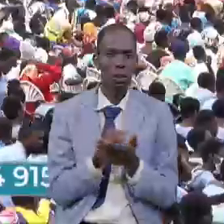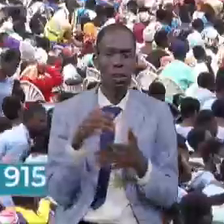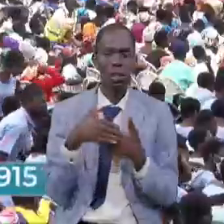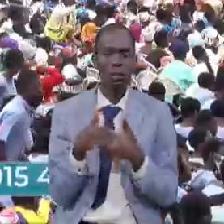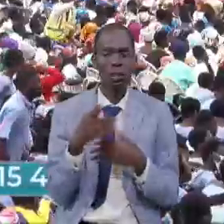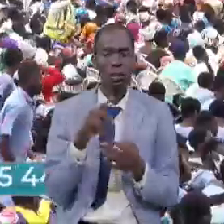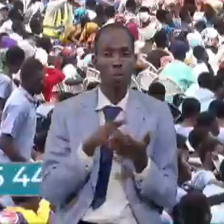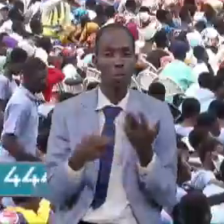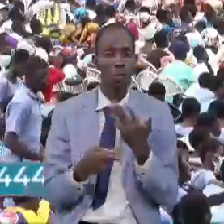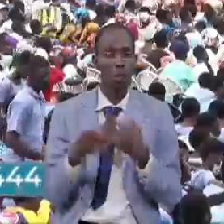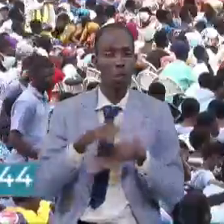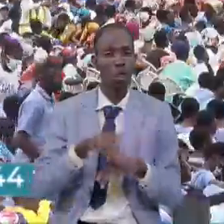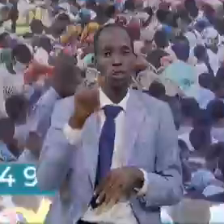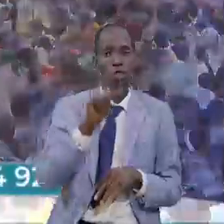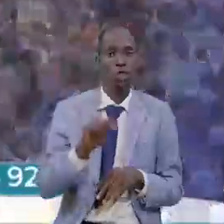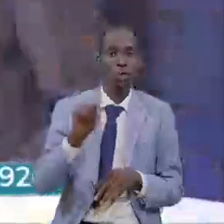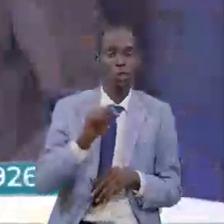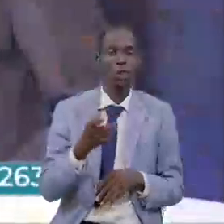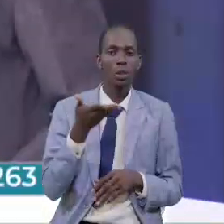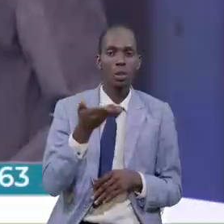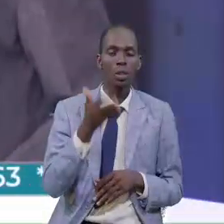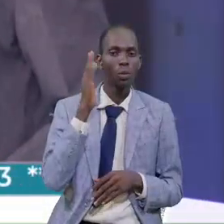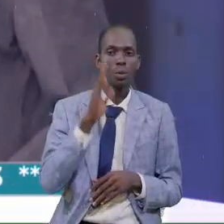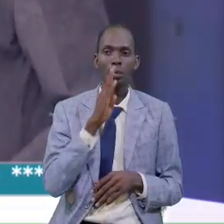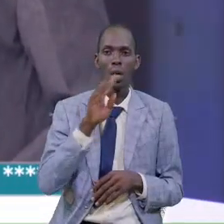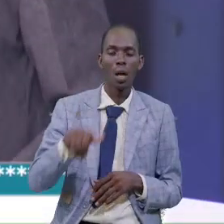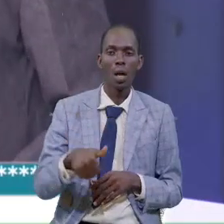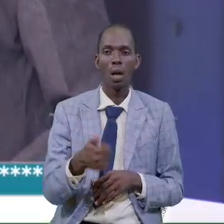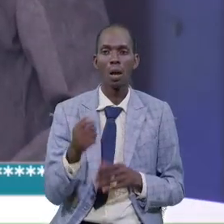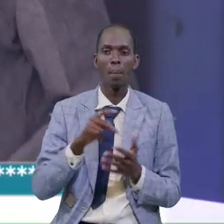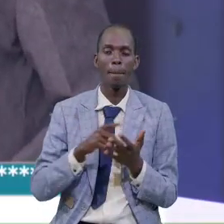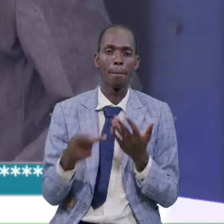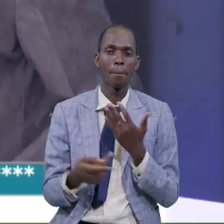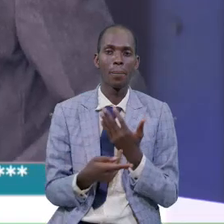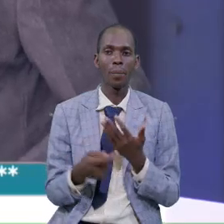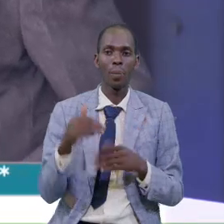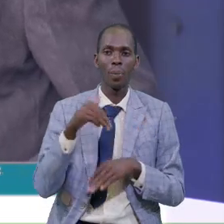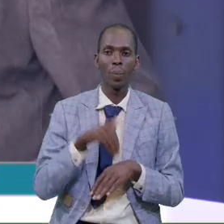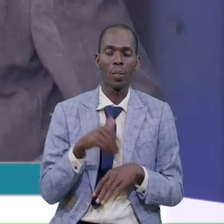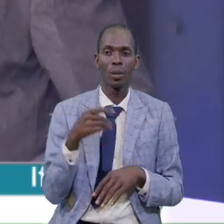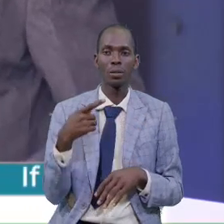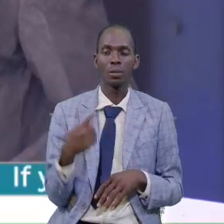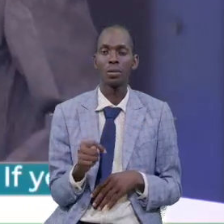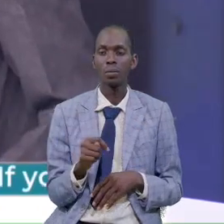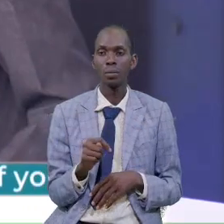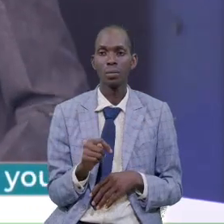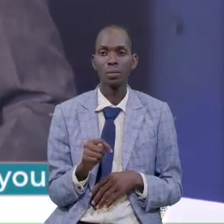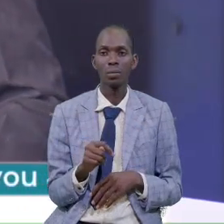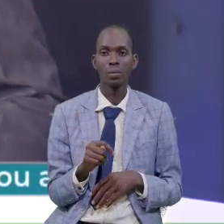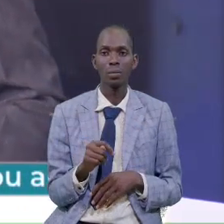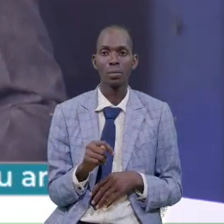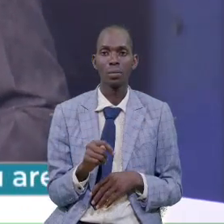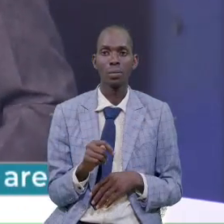there's going to be another crusade at the KNUST, 6